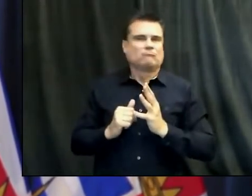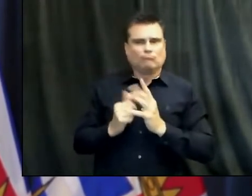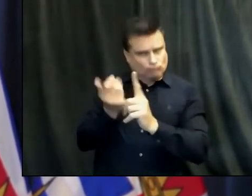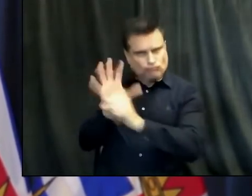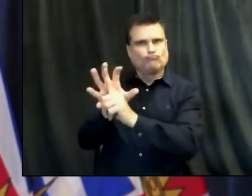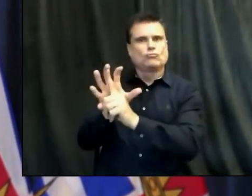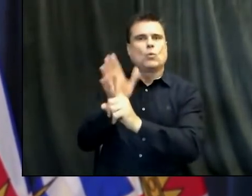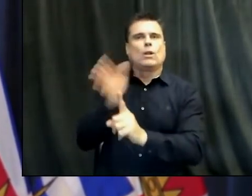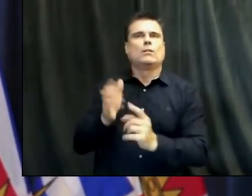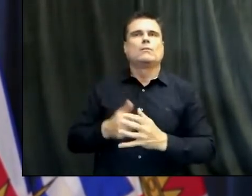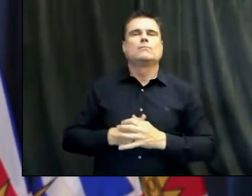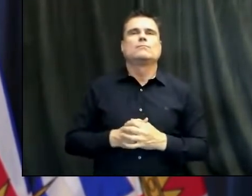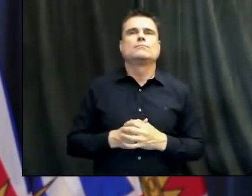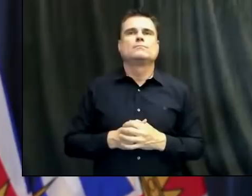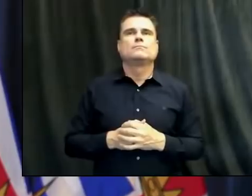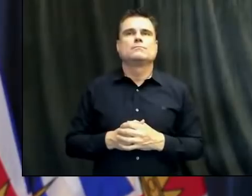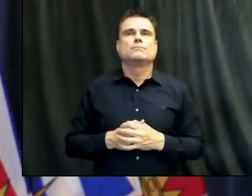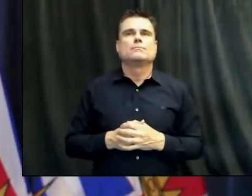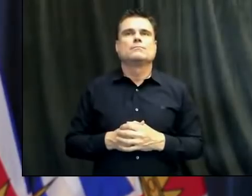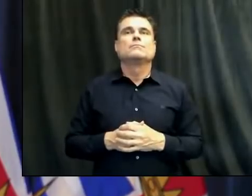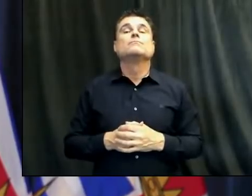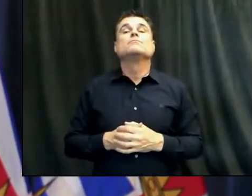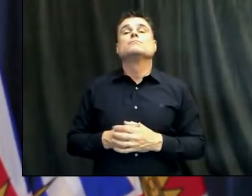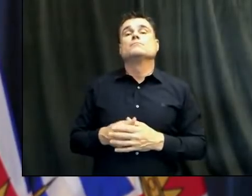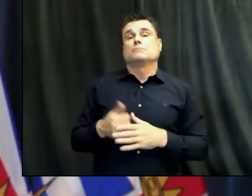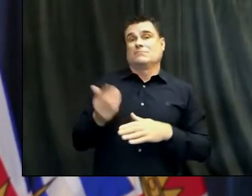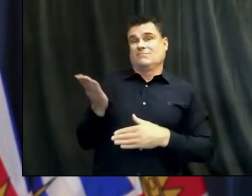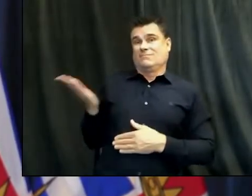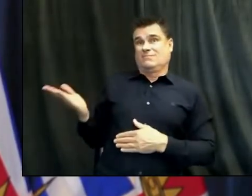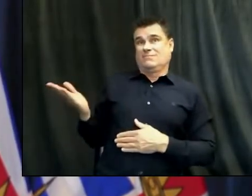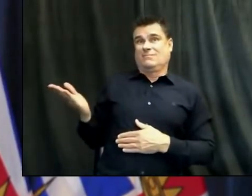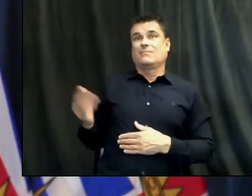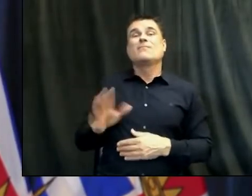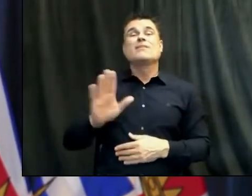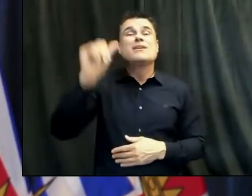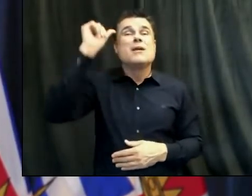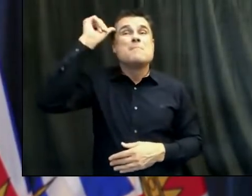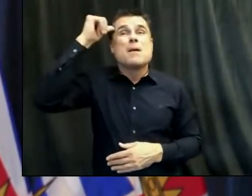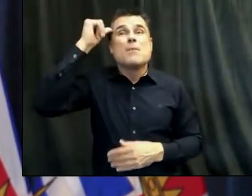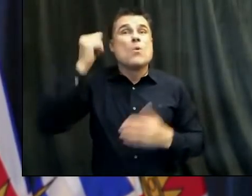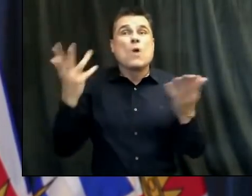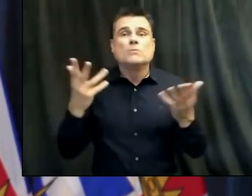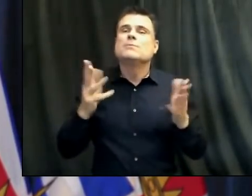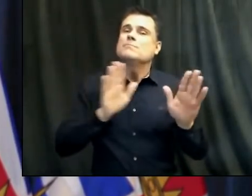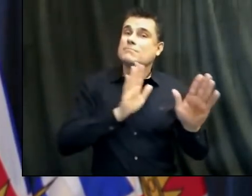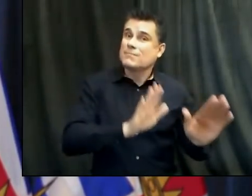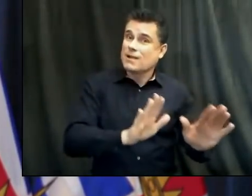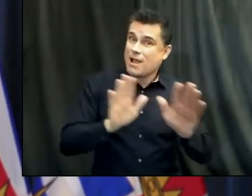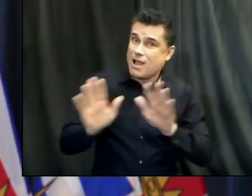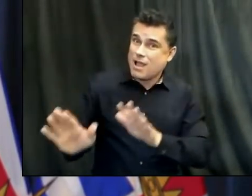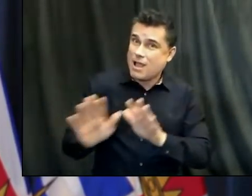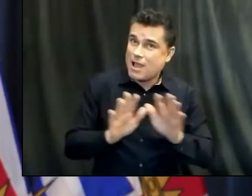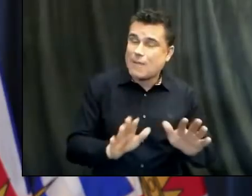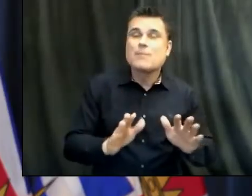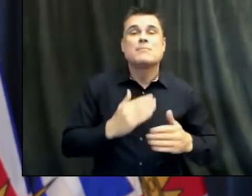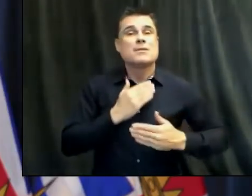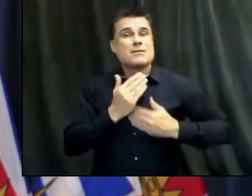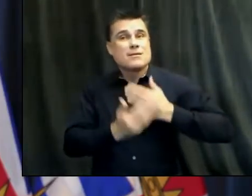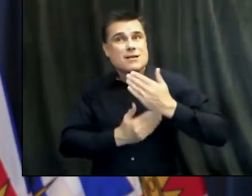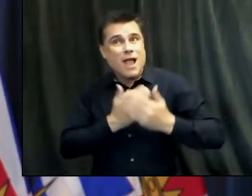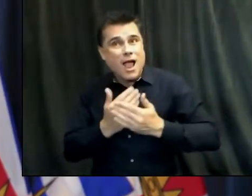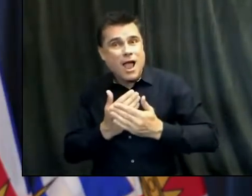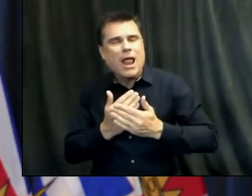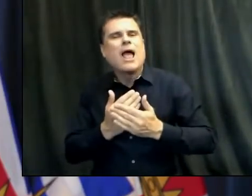just a very positive way of looking at it, an engaging way, and I think consistent with our values, but it's also